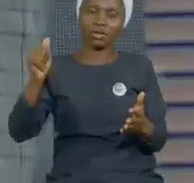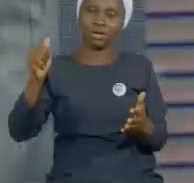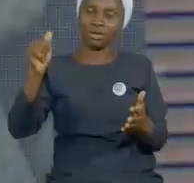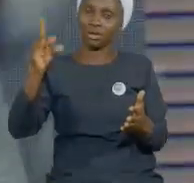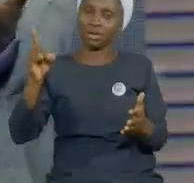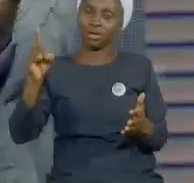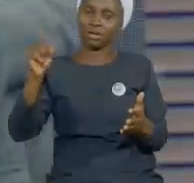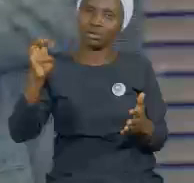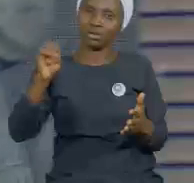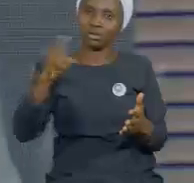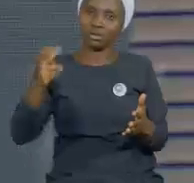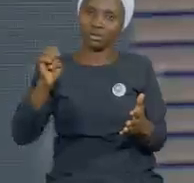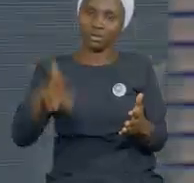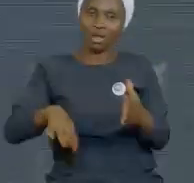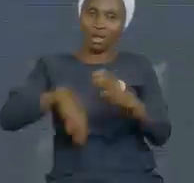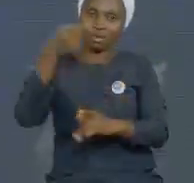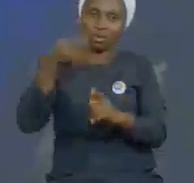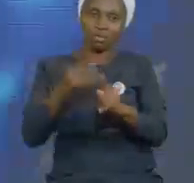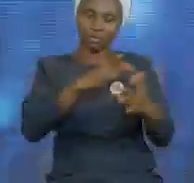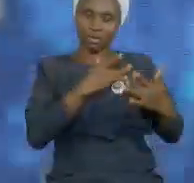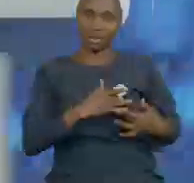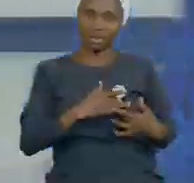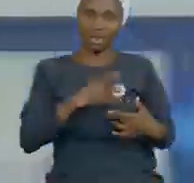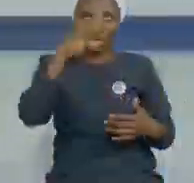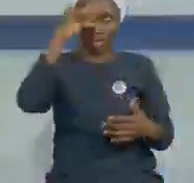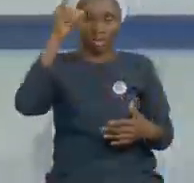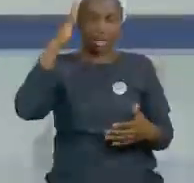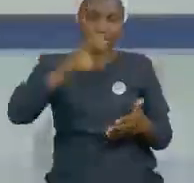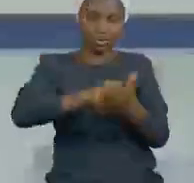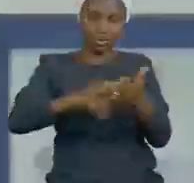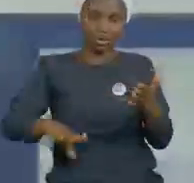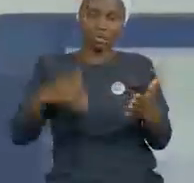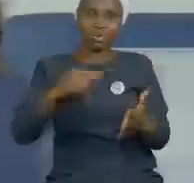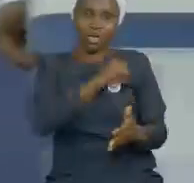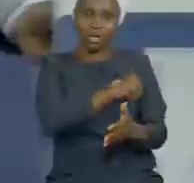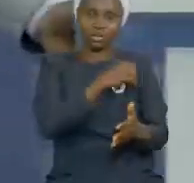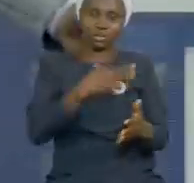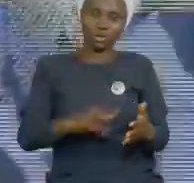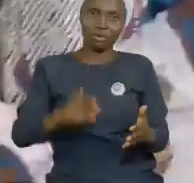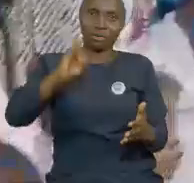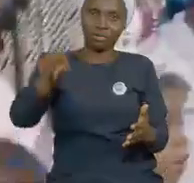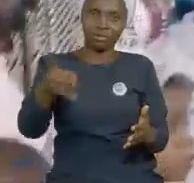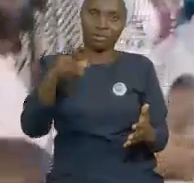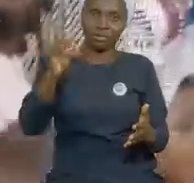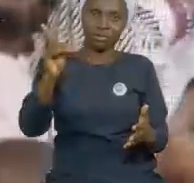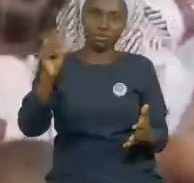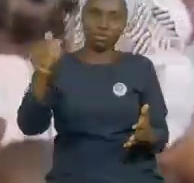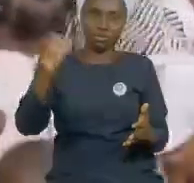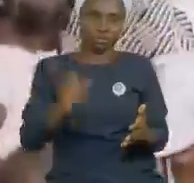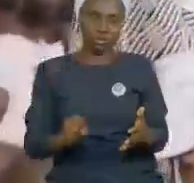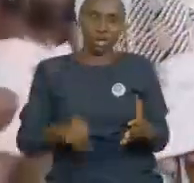away. He'll take the attitude of Judas Iscariot away from your life tonight.